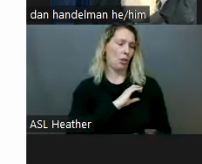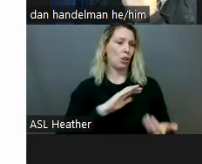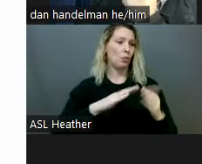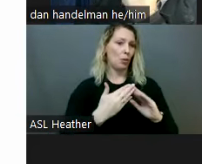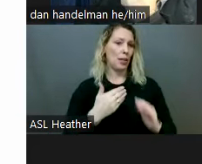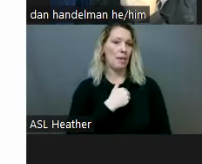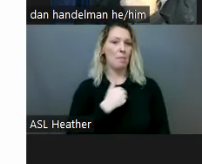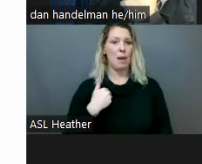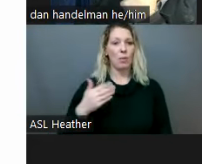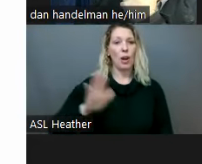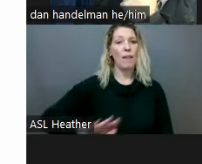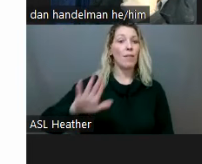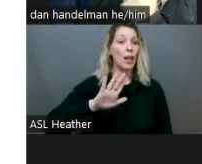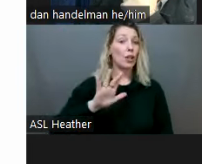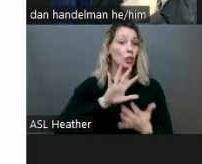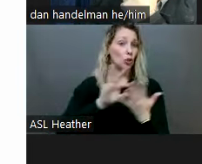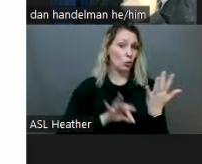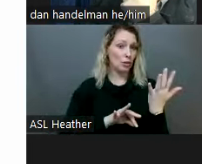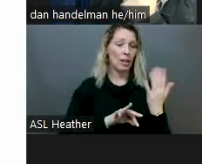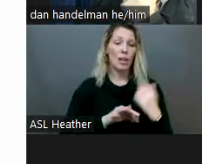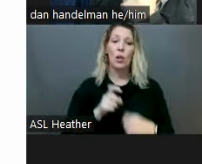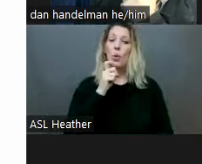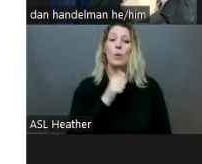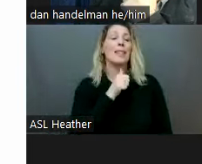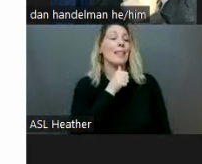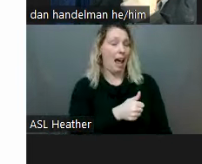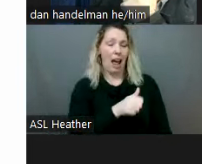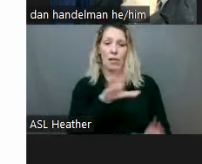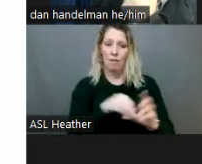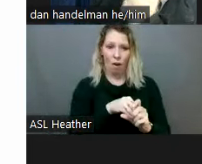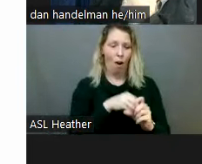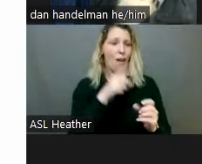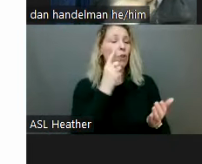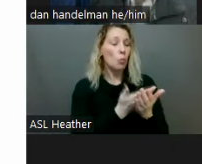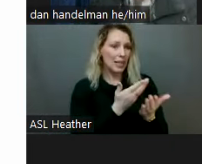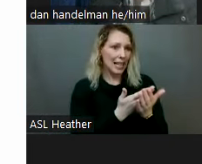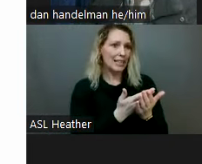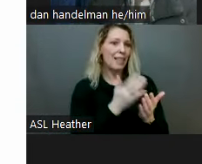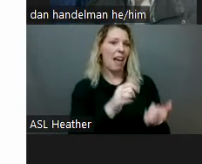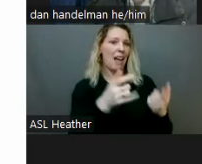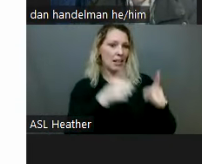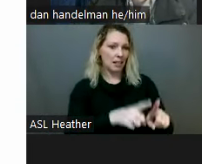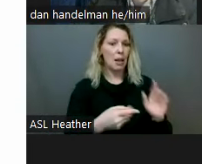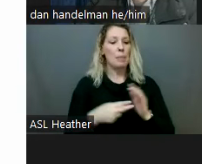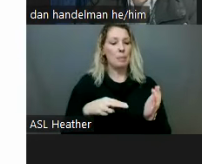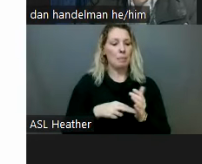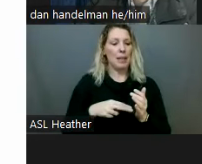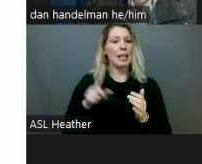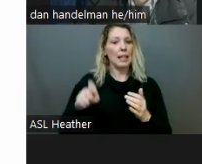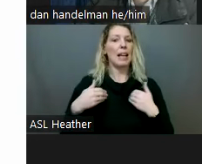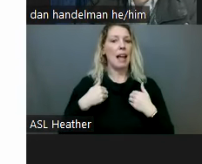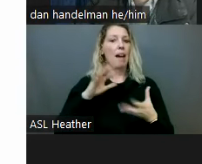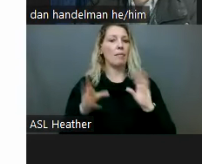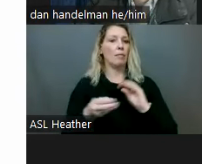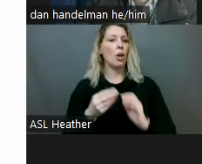choosing, who is not a witness to the incident, by the way. This means they may also have as many as 3 support